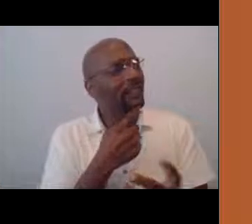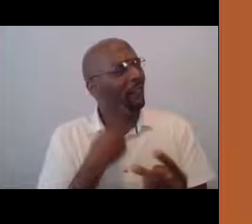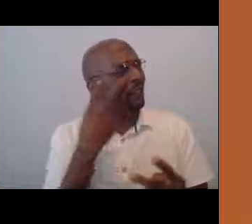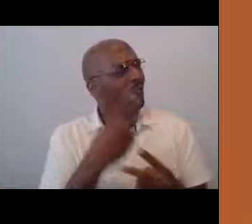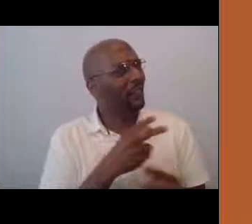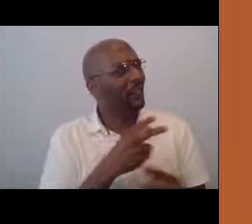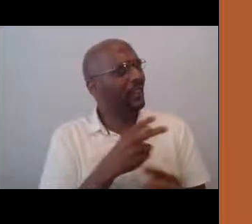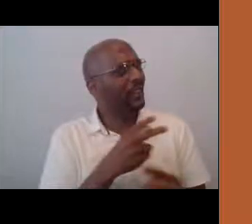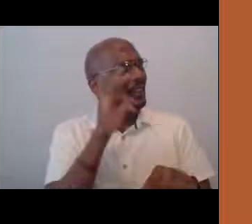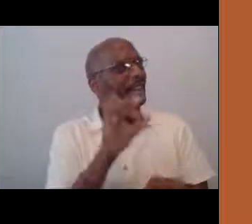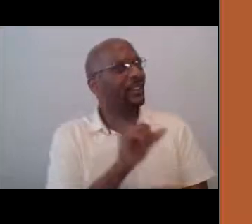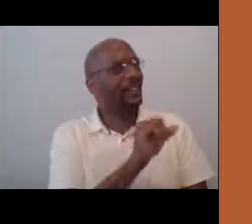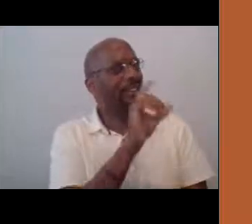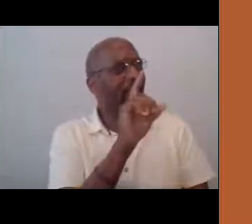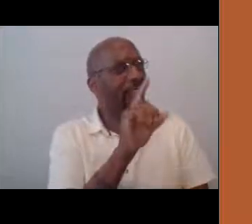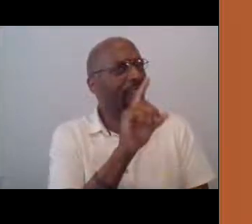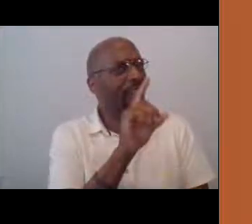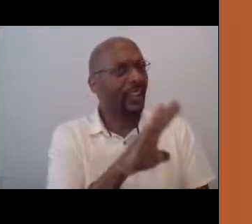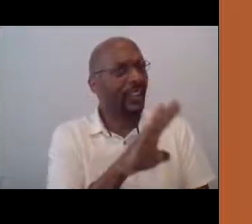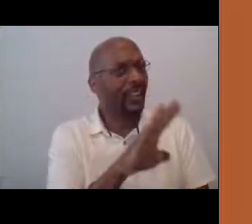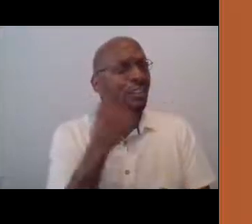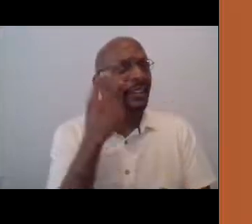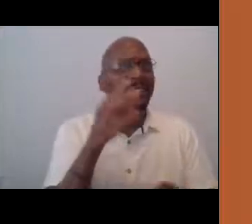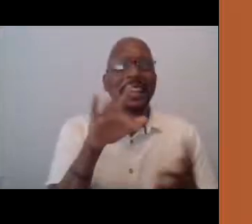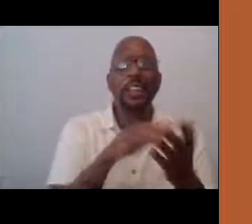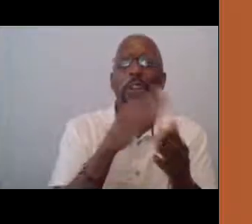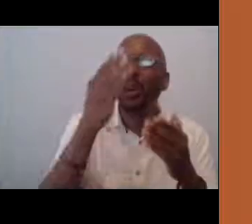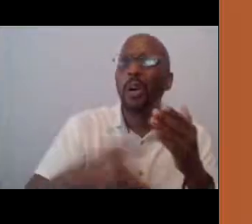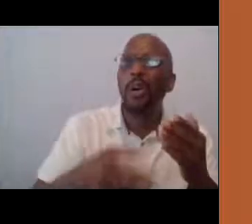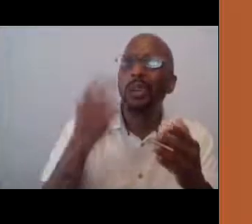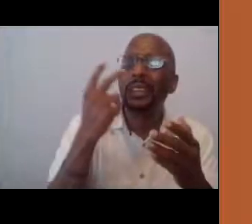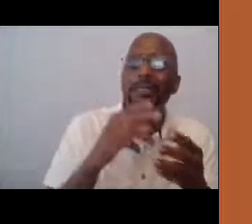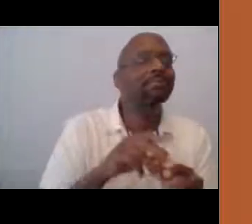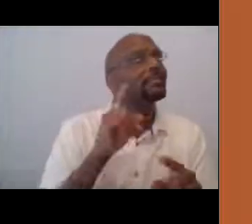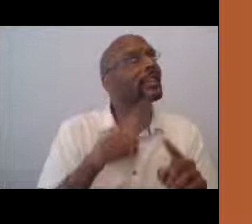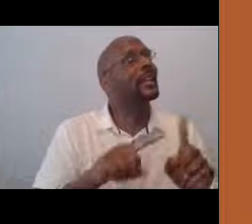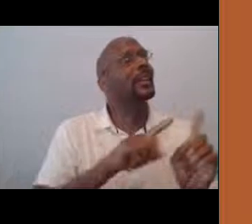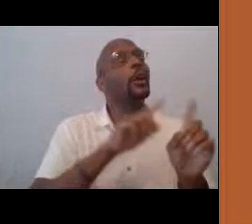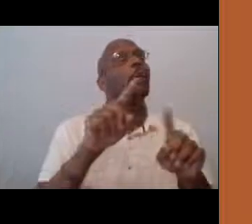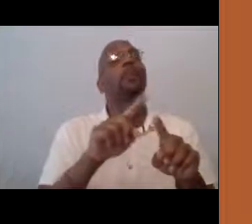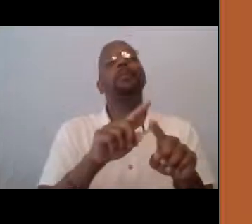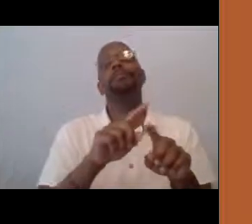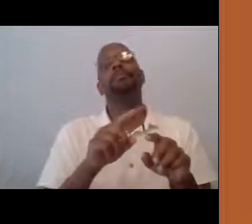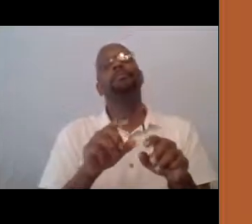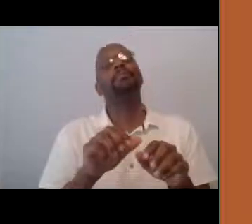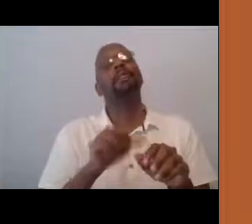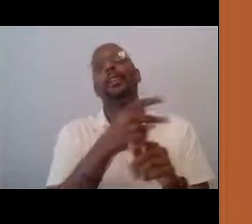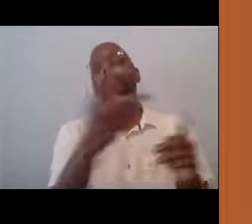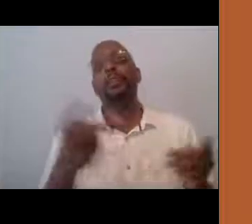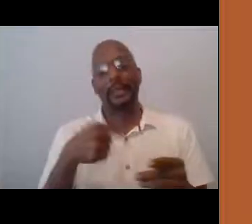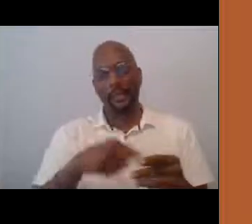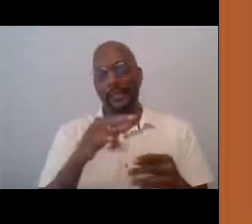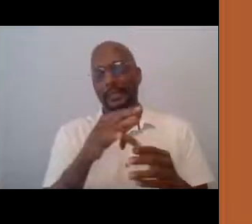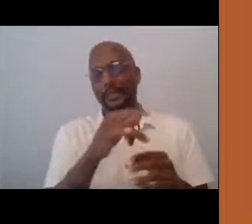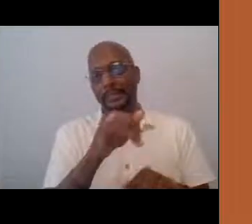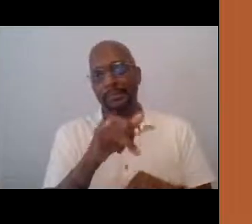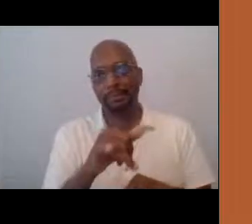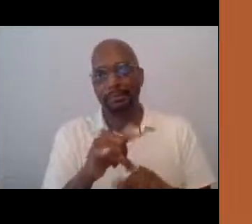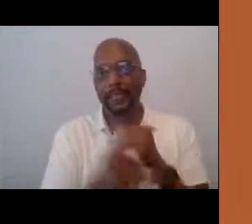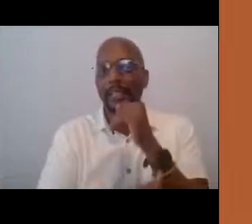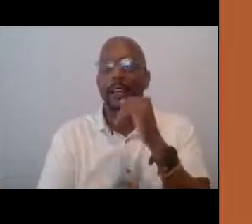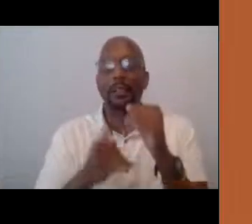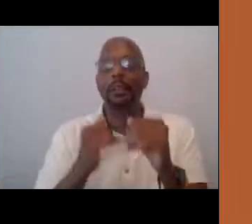seen our Central Coast? You cannot go anywhere in this entire country that's more beautiful. And I do have a little window right there. I can stare